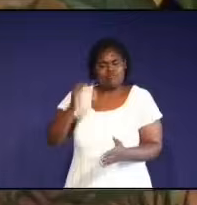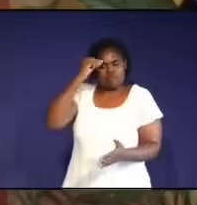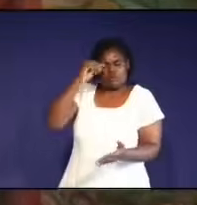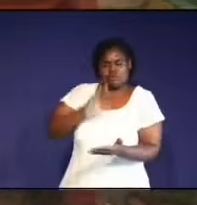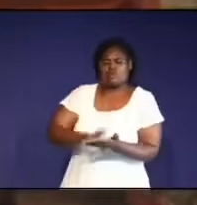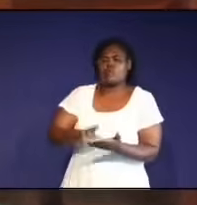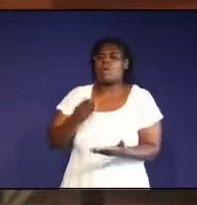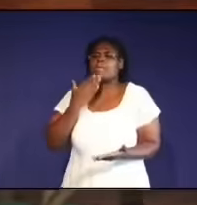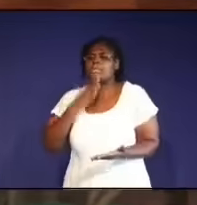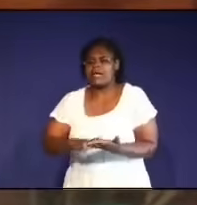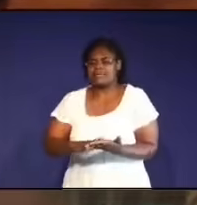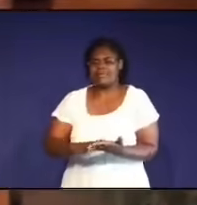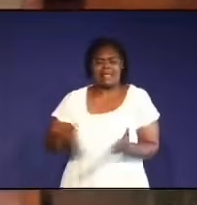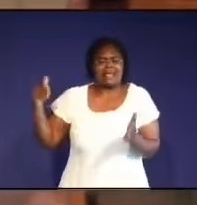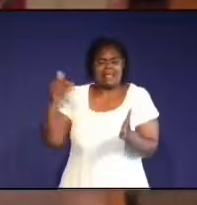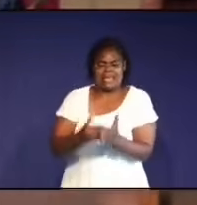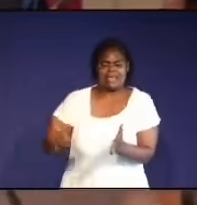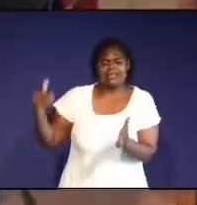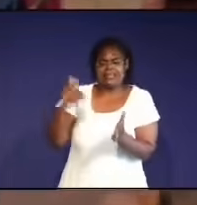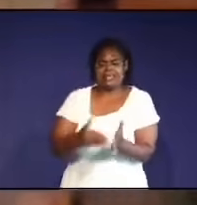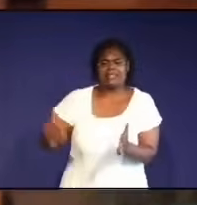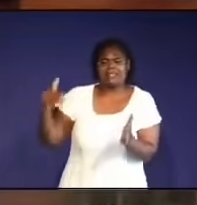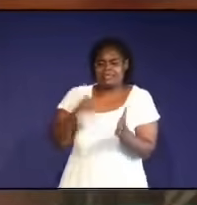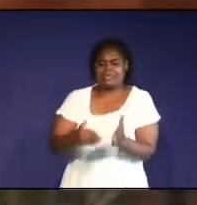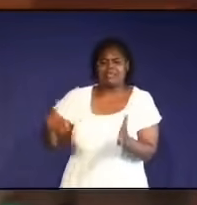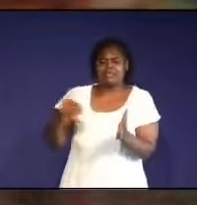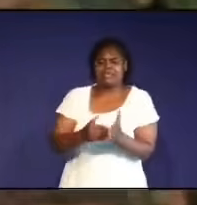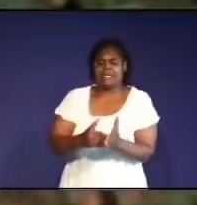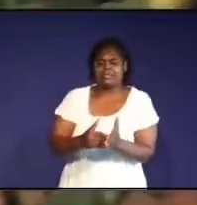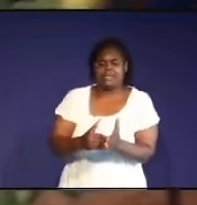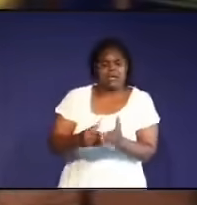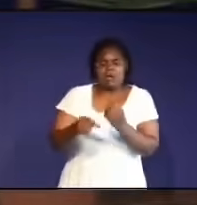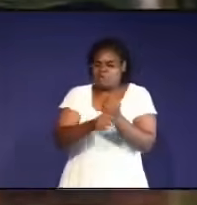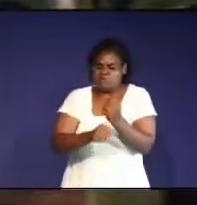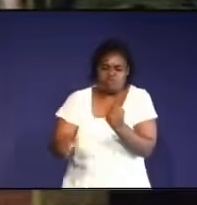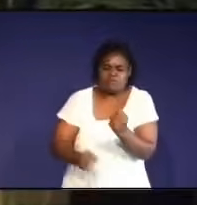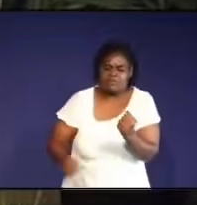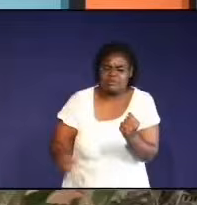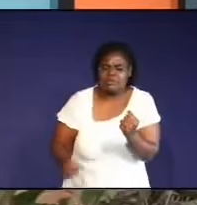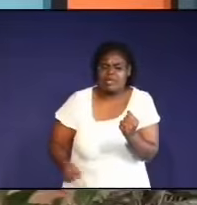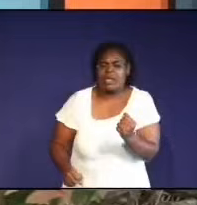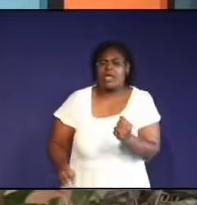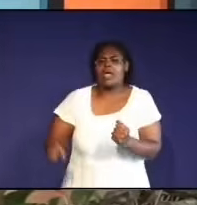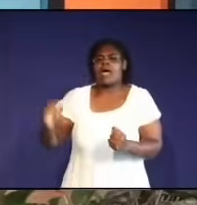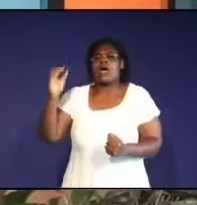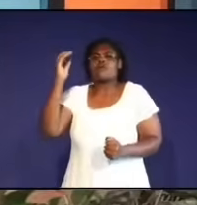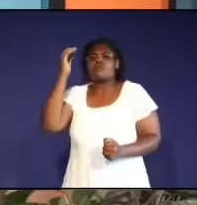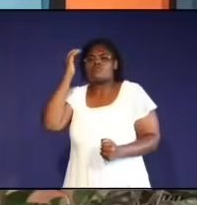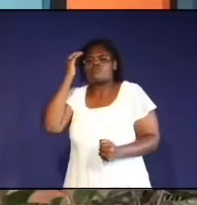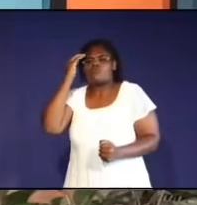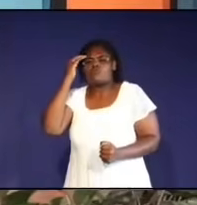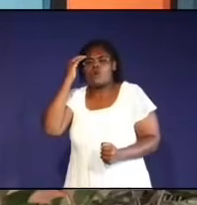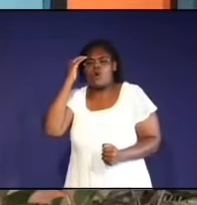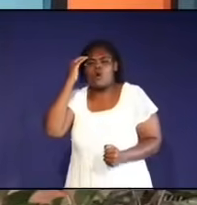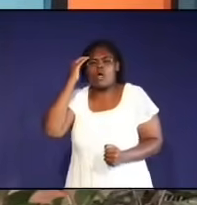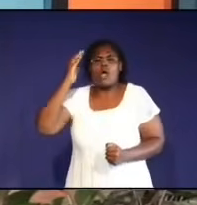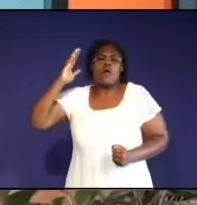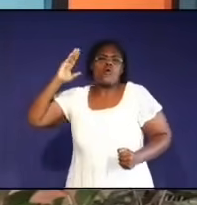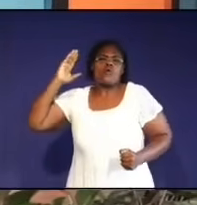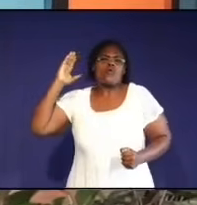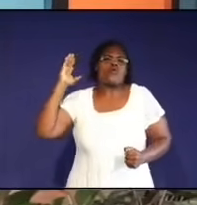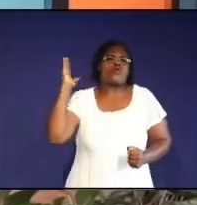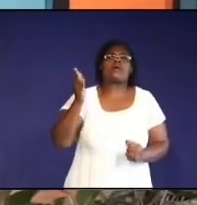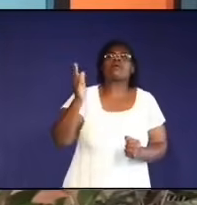evil 100 times and his days are prolonged, it shall be well only with the